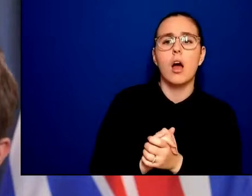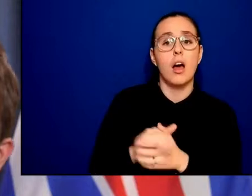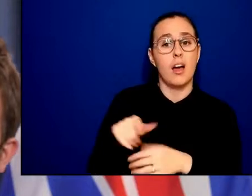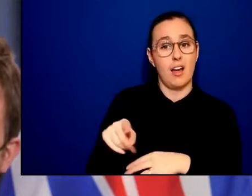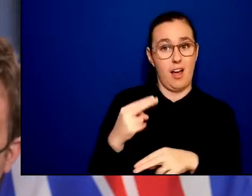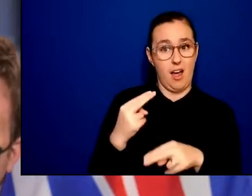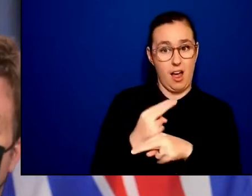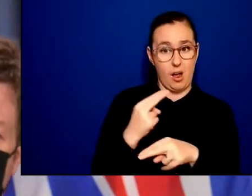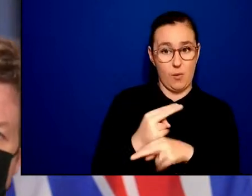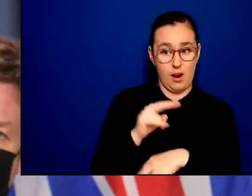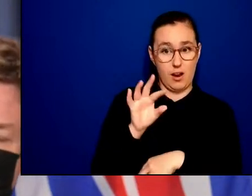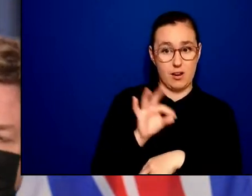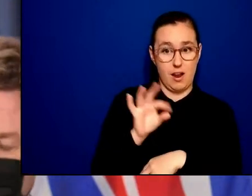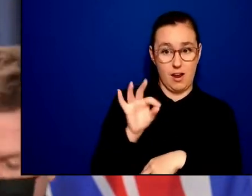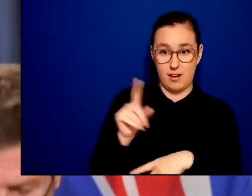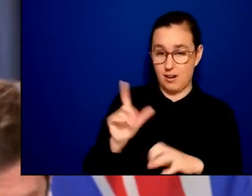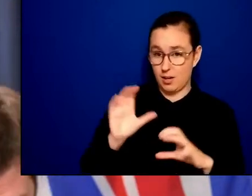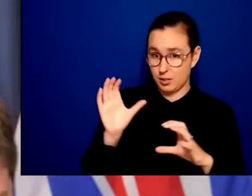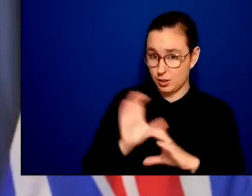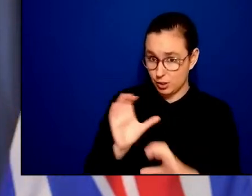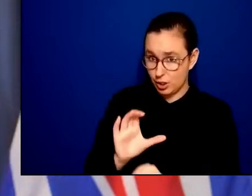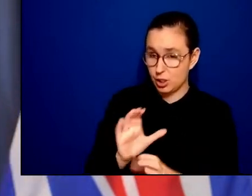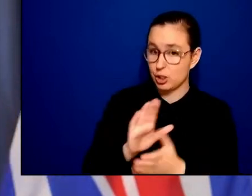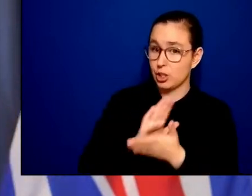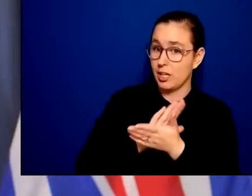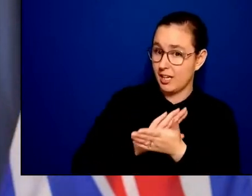the searching of Highway 99?